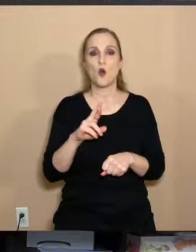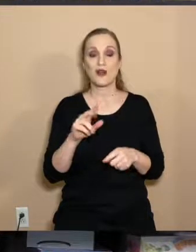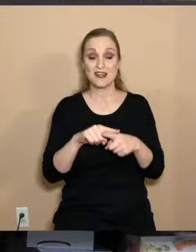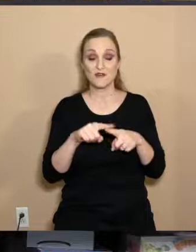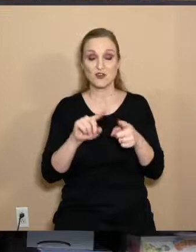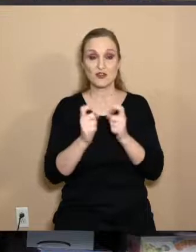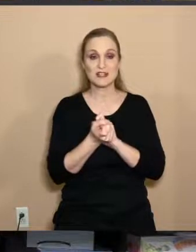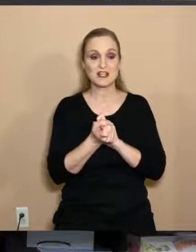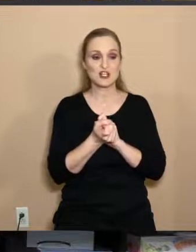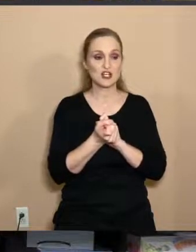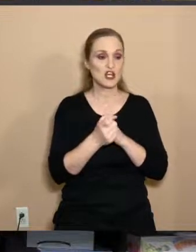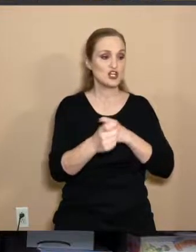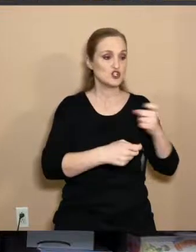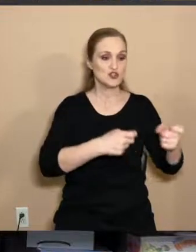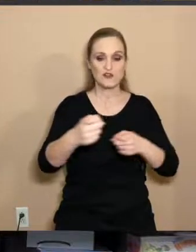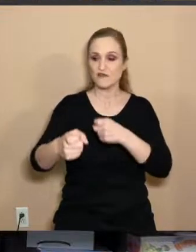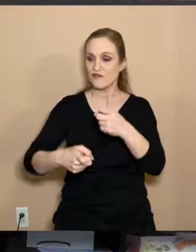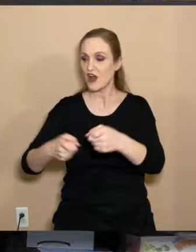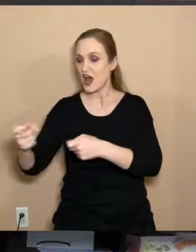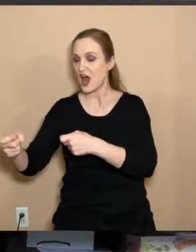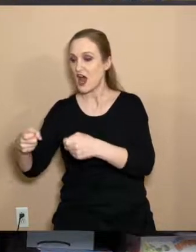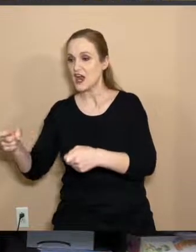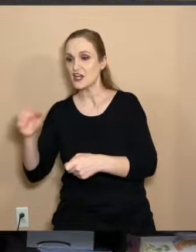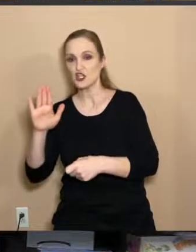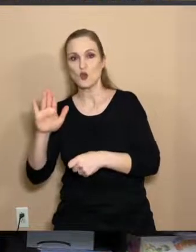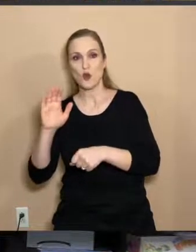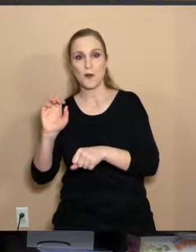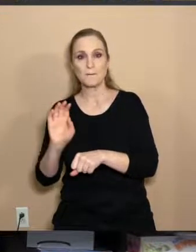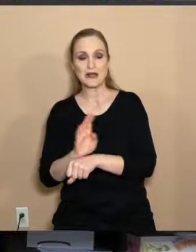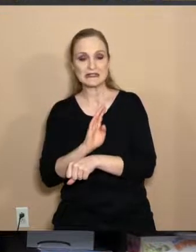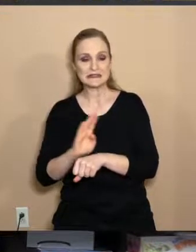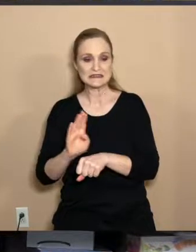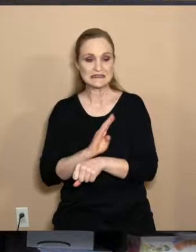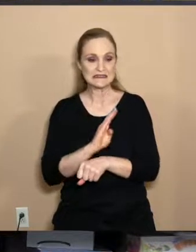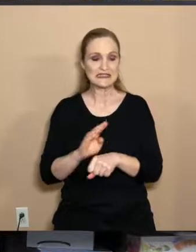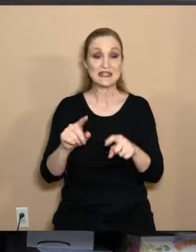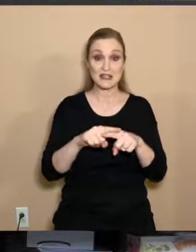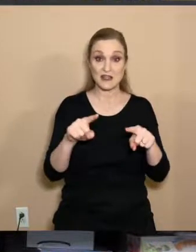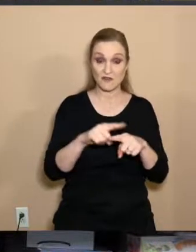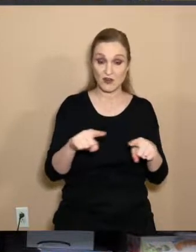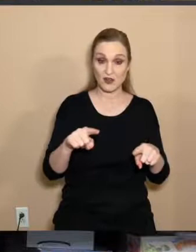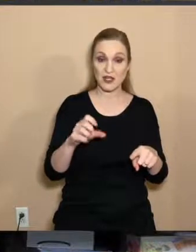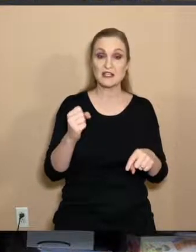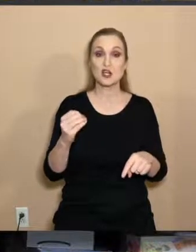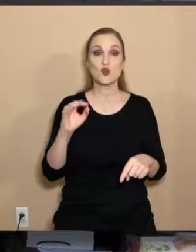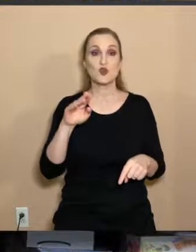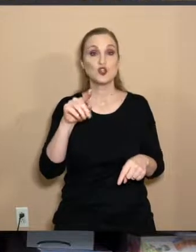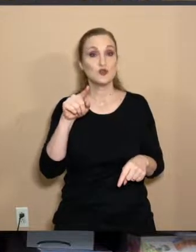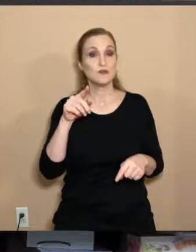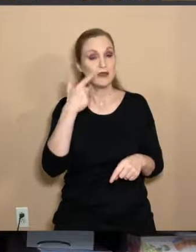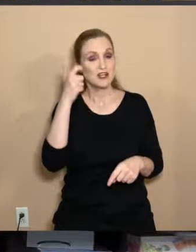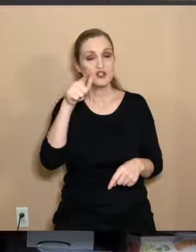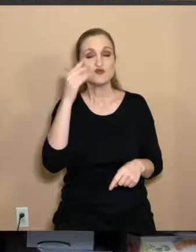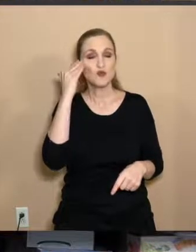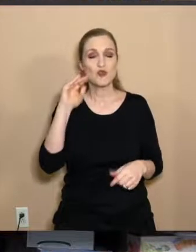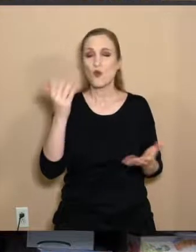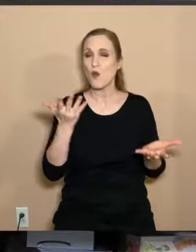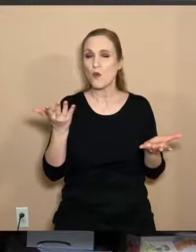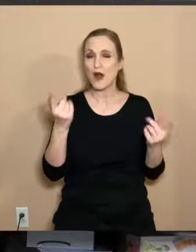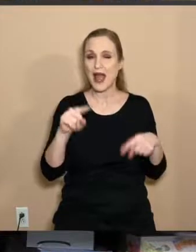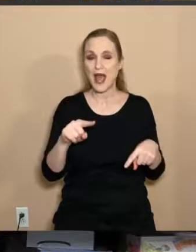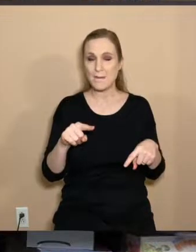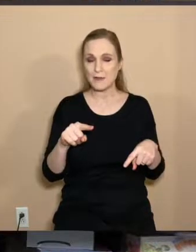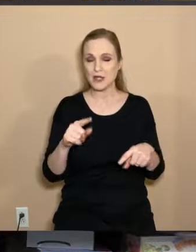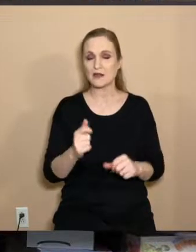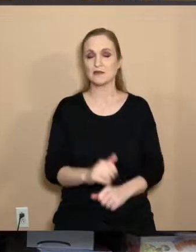7 ventures, 8 maybe, since you do not know what disasters may occur on earth, and then they have in italics, or on